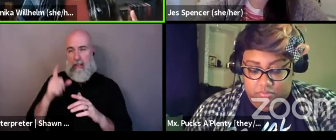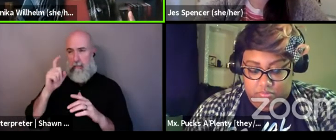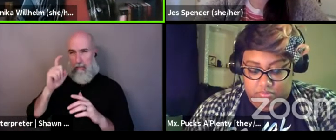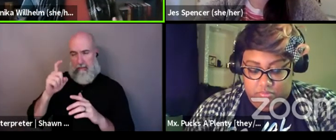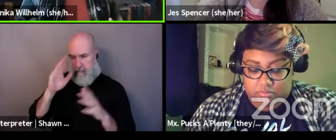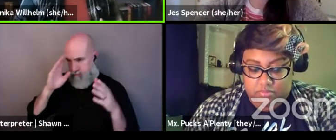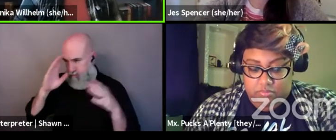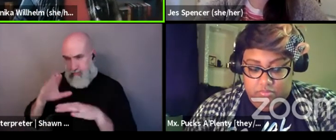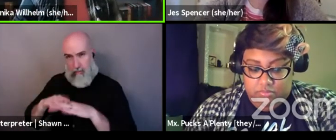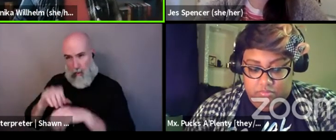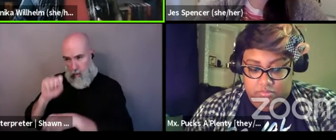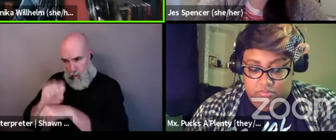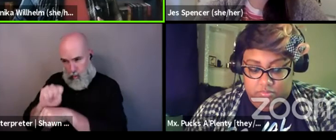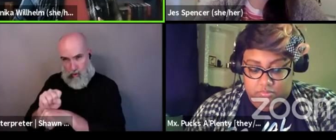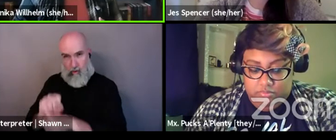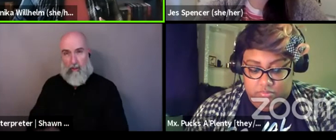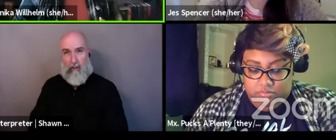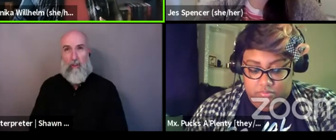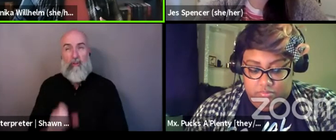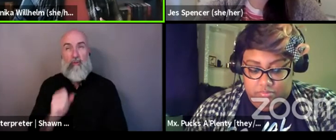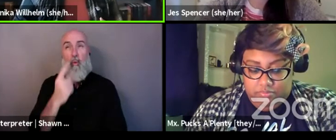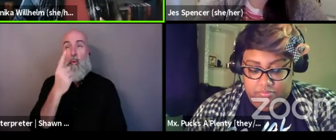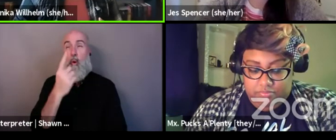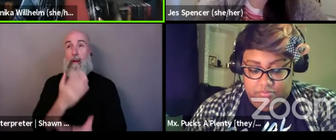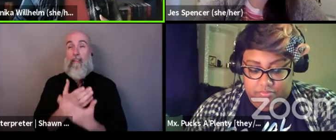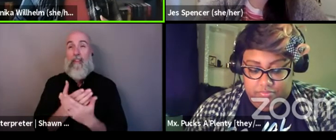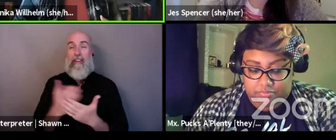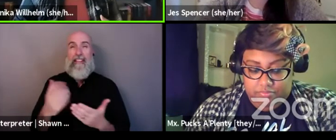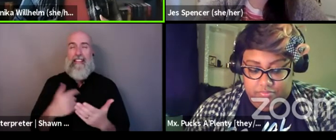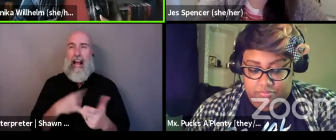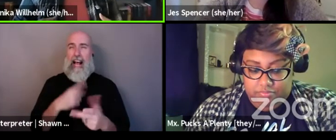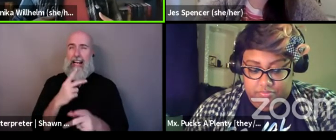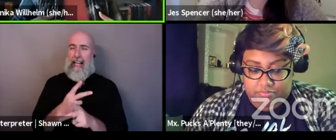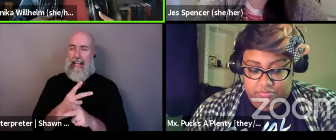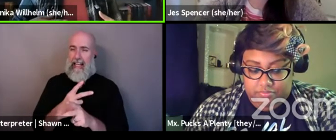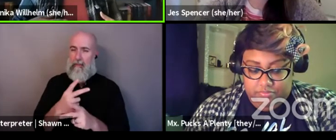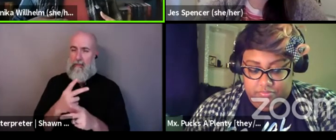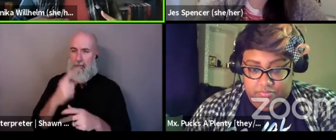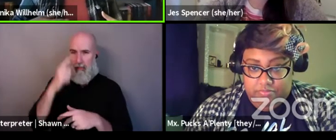work that we do. And so one of the things that I keep thinking,